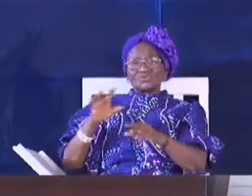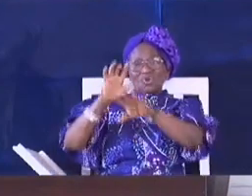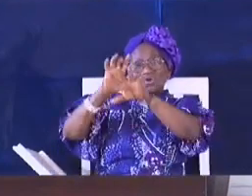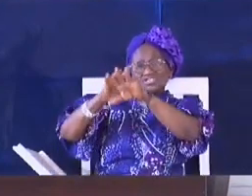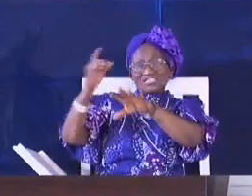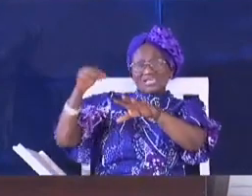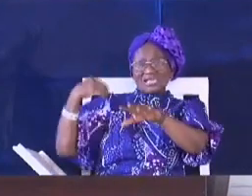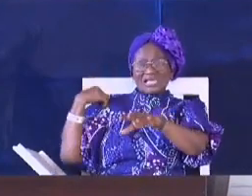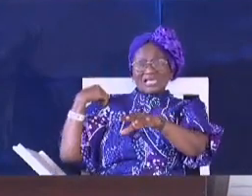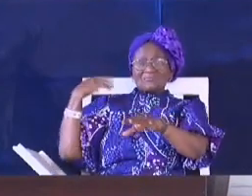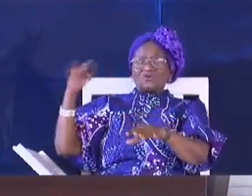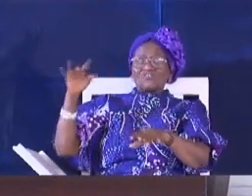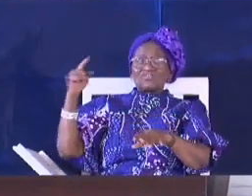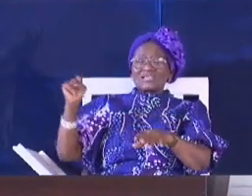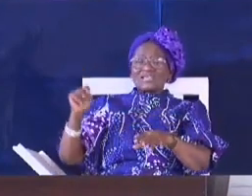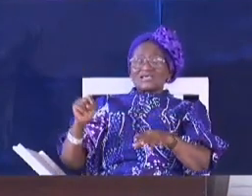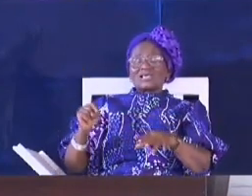Christ.